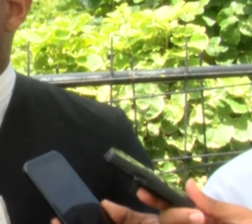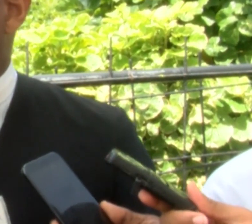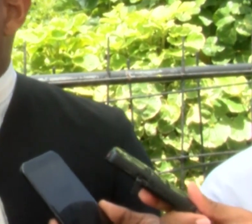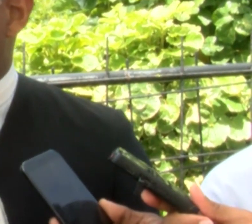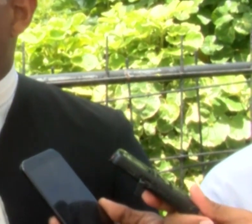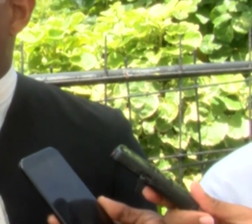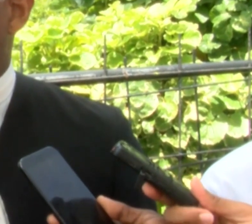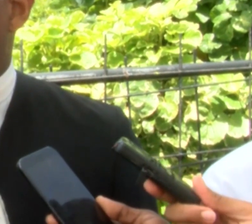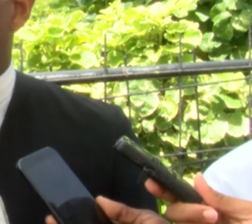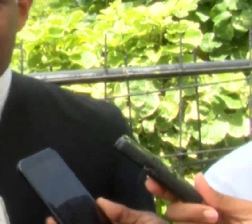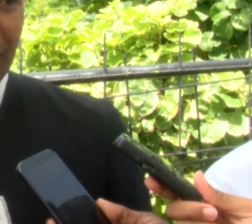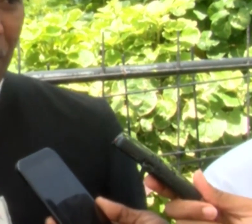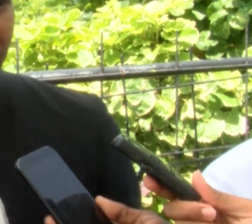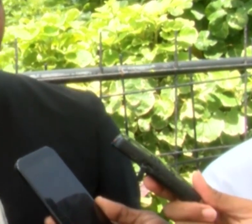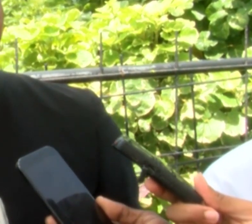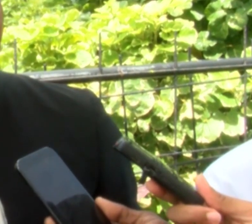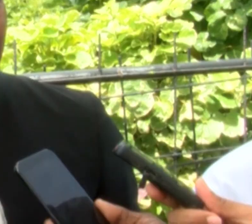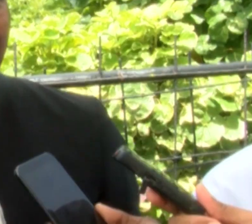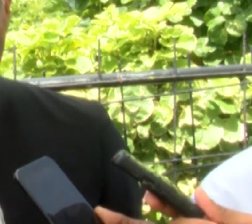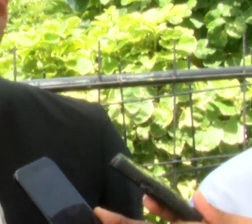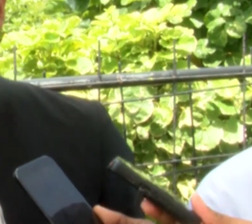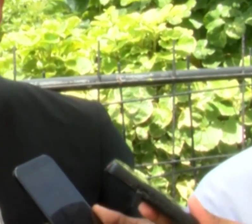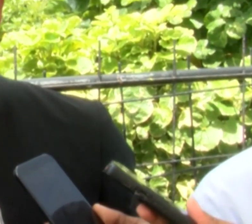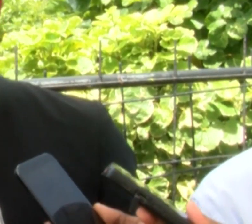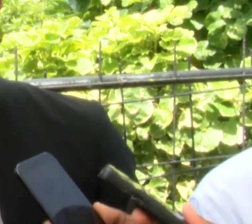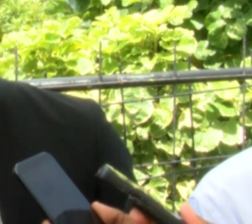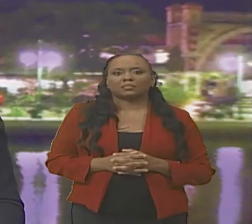actual tenders and see how we can negotiate.